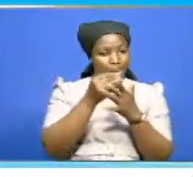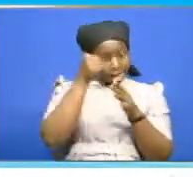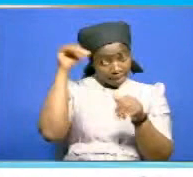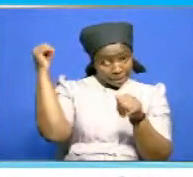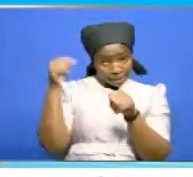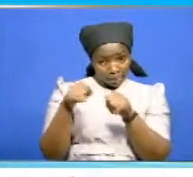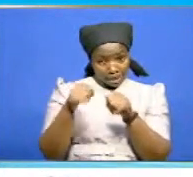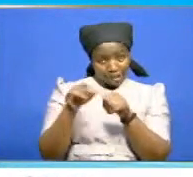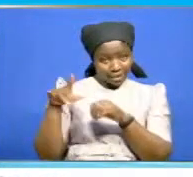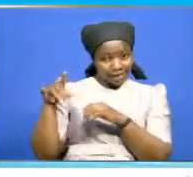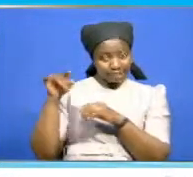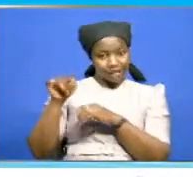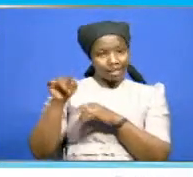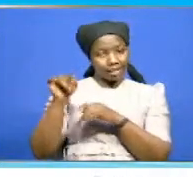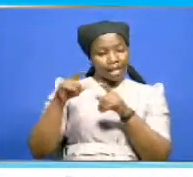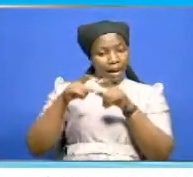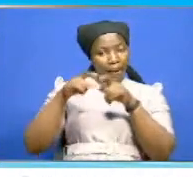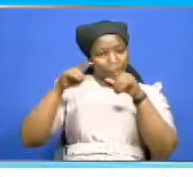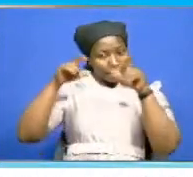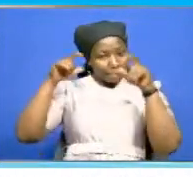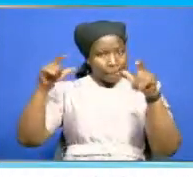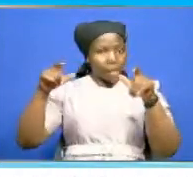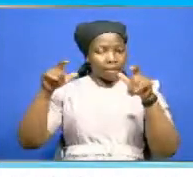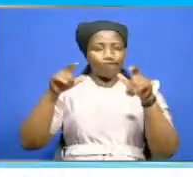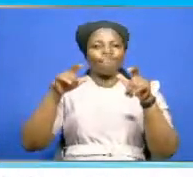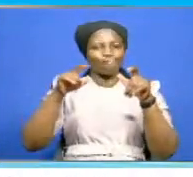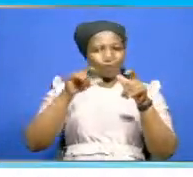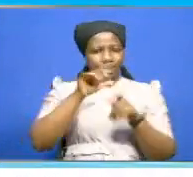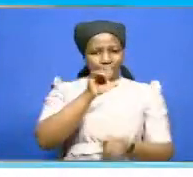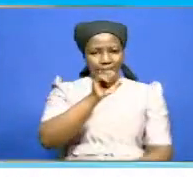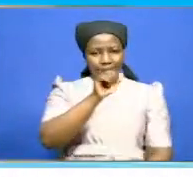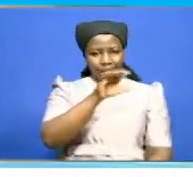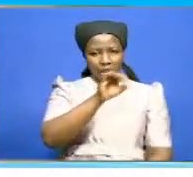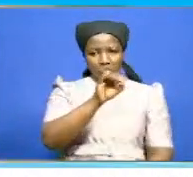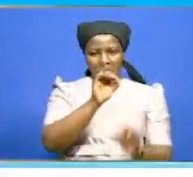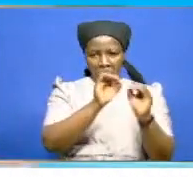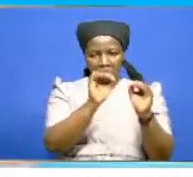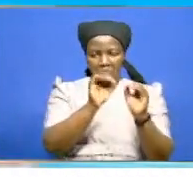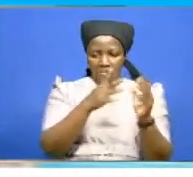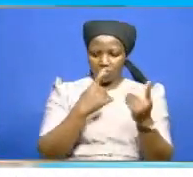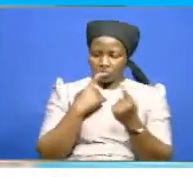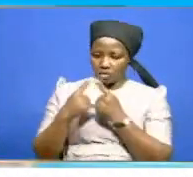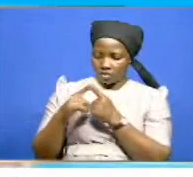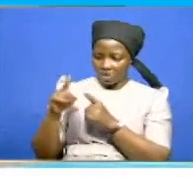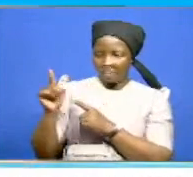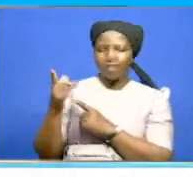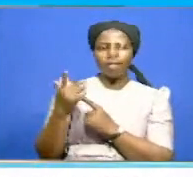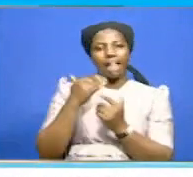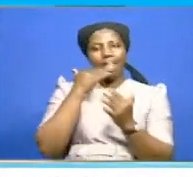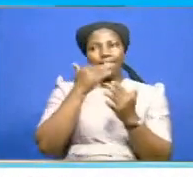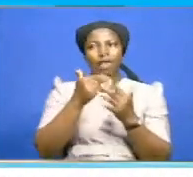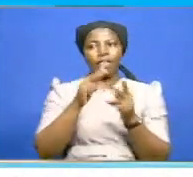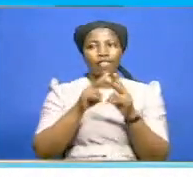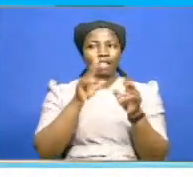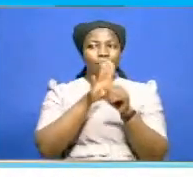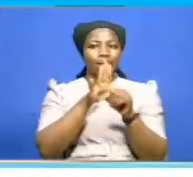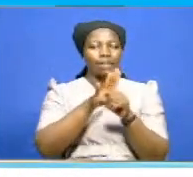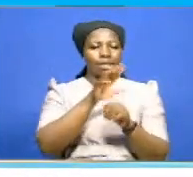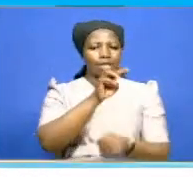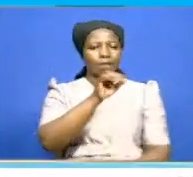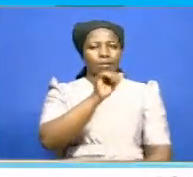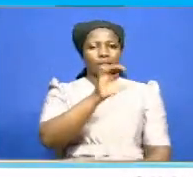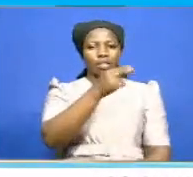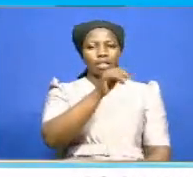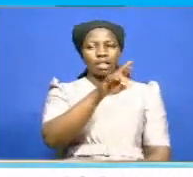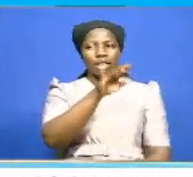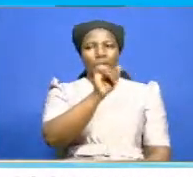that it's not a big microfinance. Let's get straight to him. Thank you very much indeed, Macharia, for finding